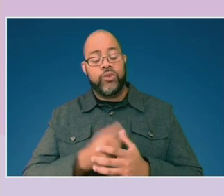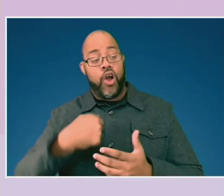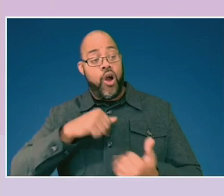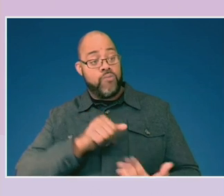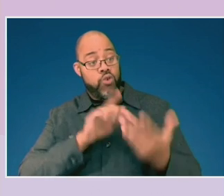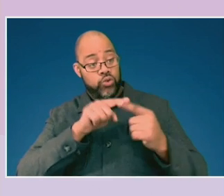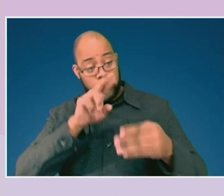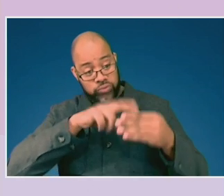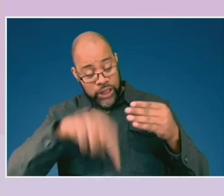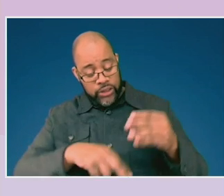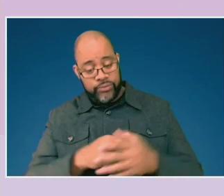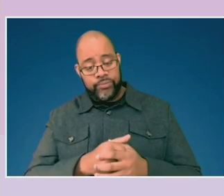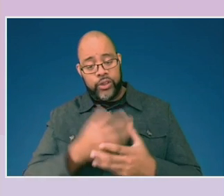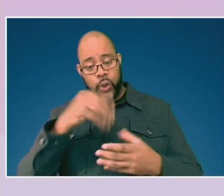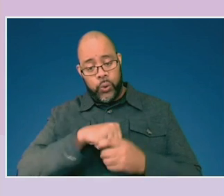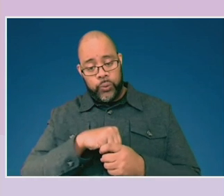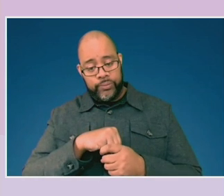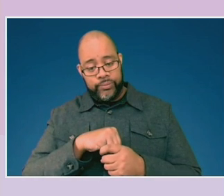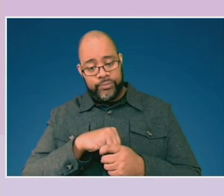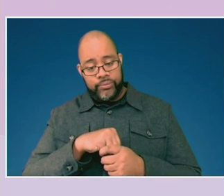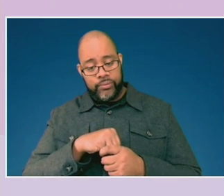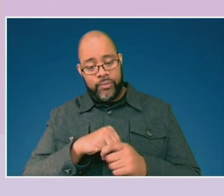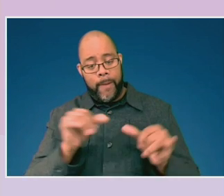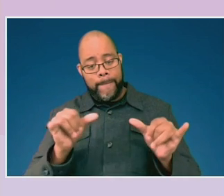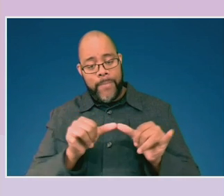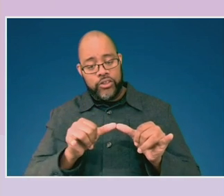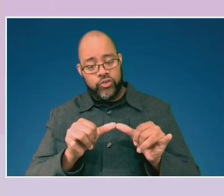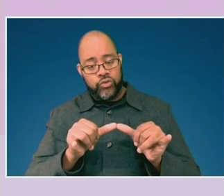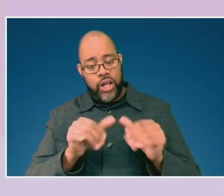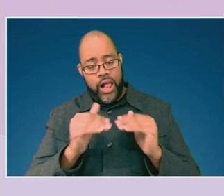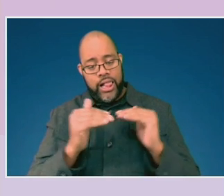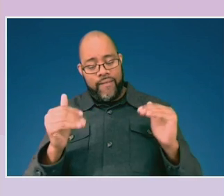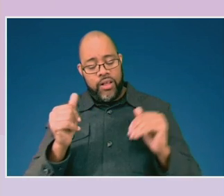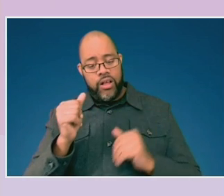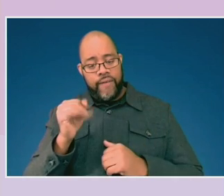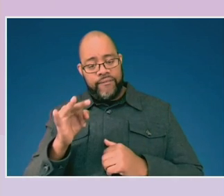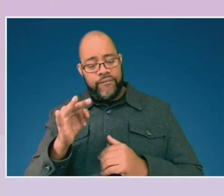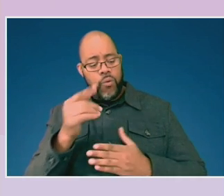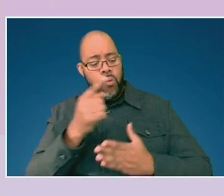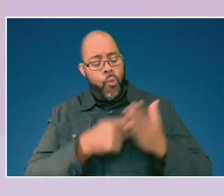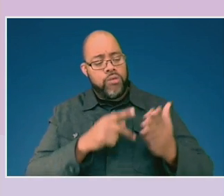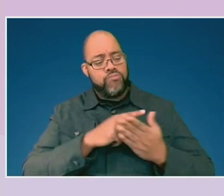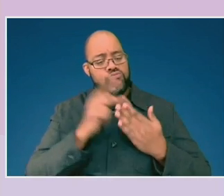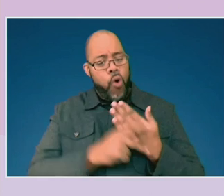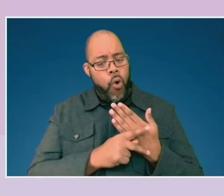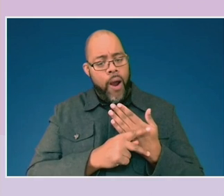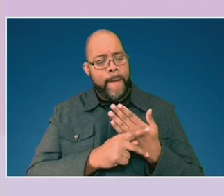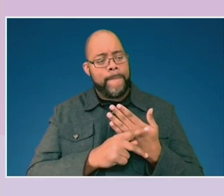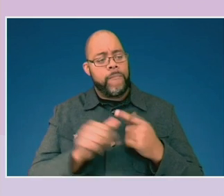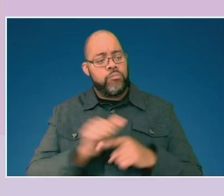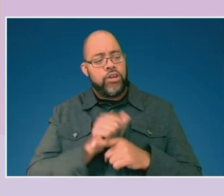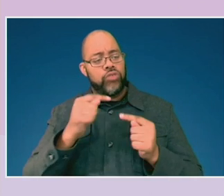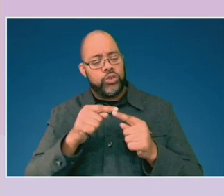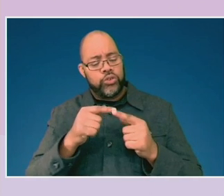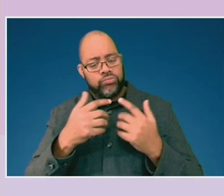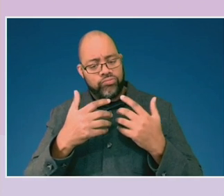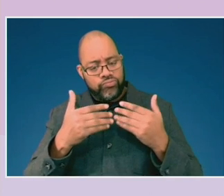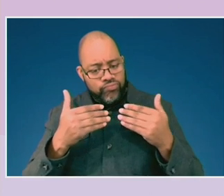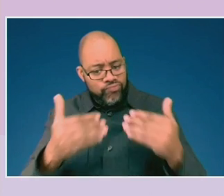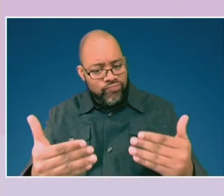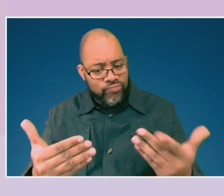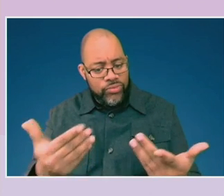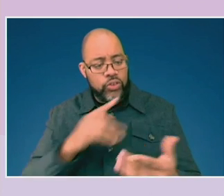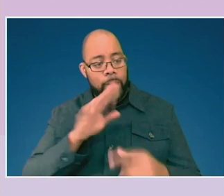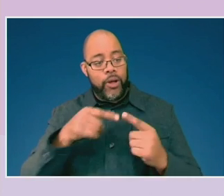outcomes includes measuring sort of at the level of what the program or the practice is trying to move the needle on. So are we talking about